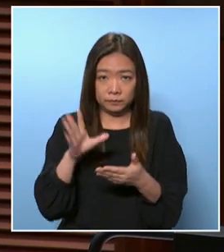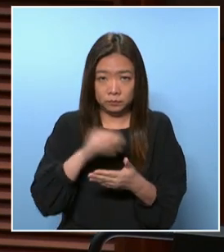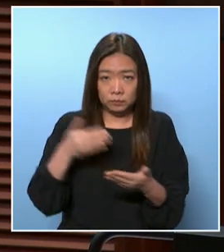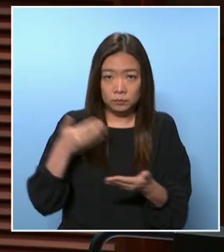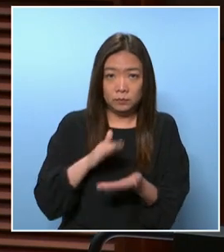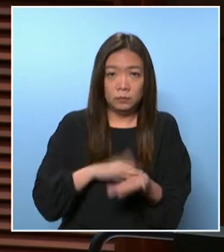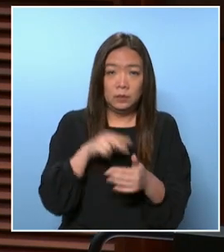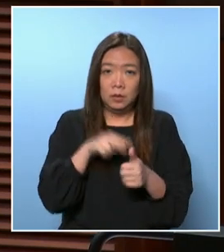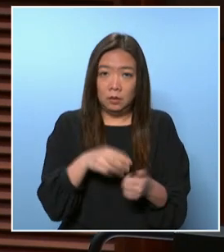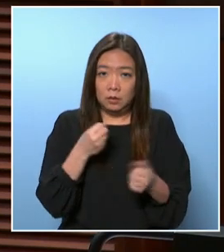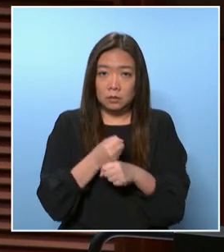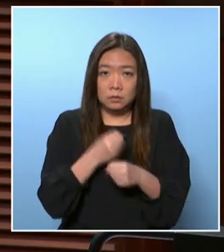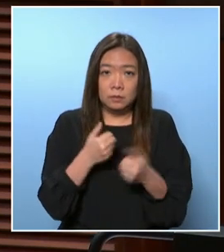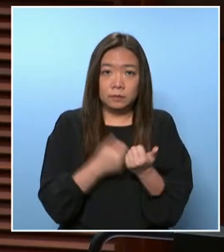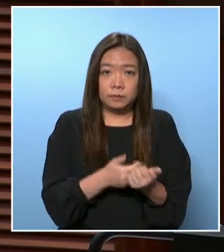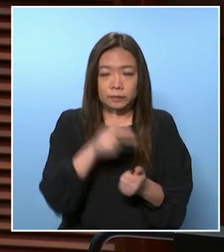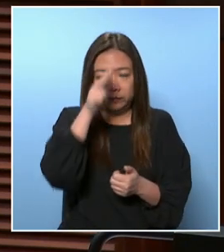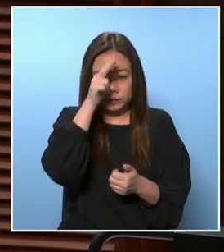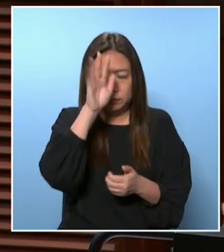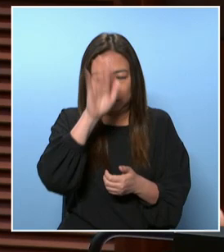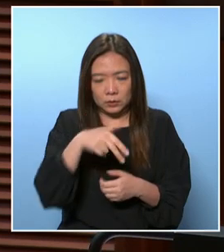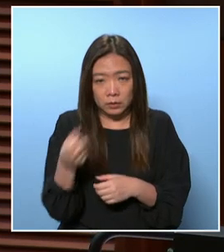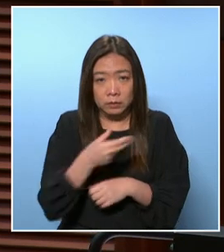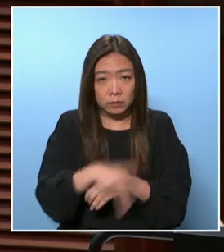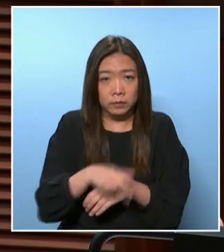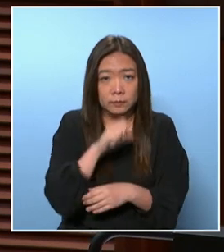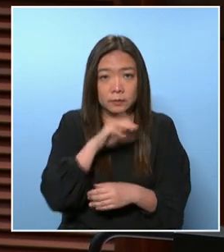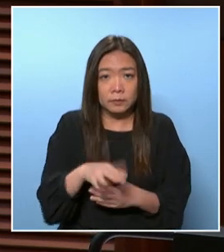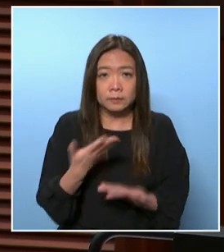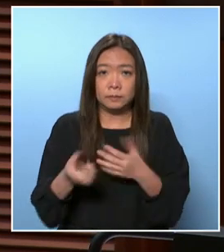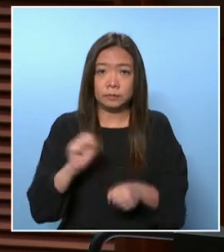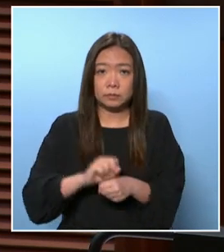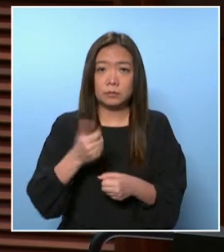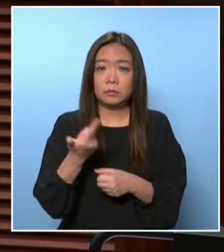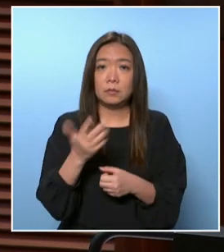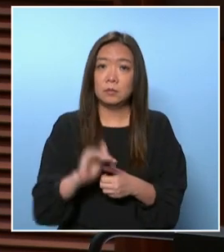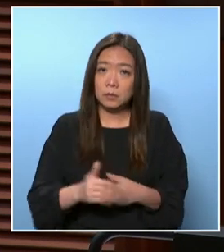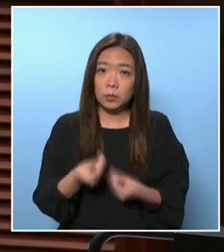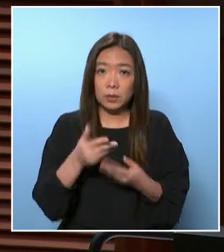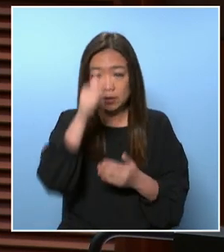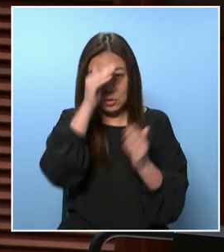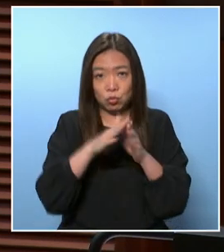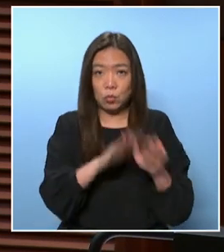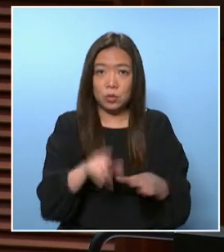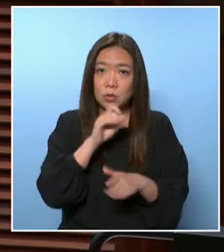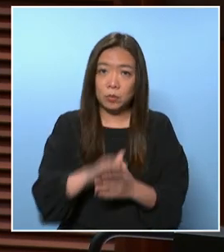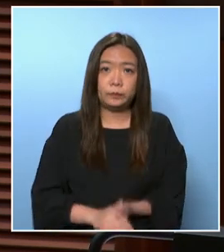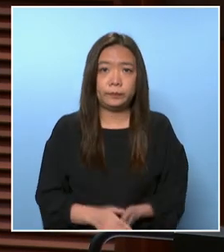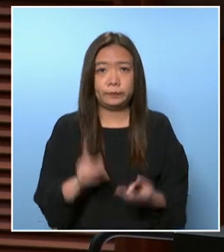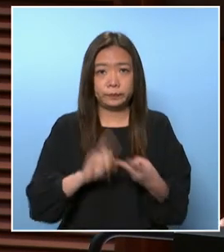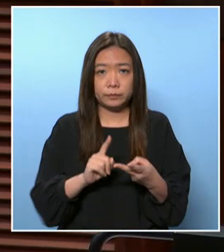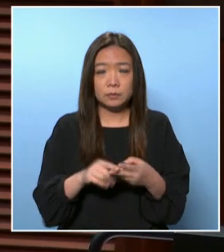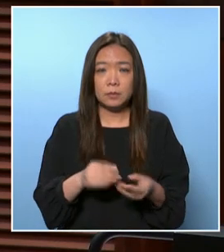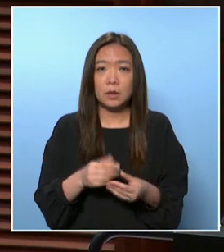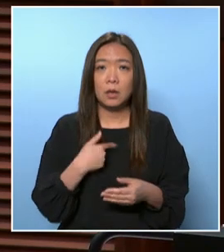the passage of the patients. Would there be more support for these NGOs? I'm sure that would